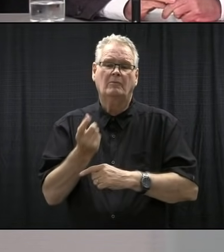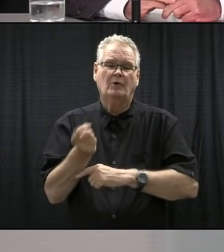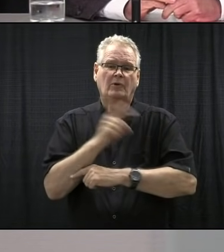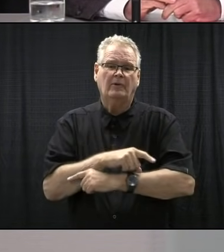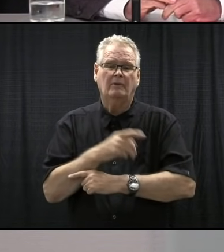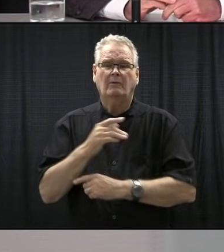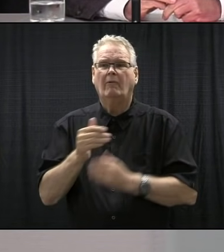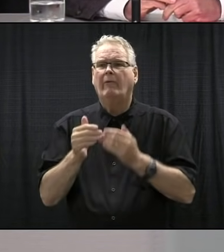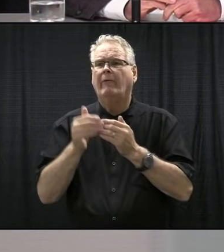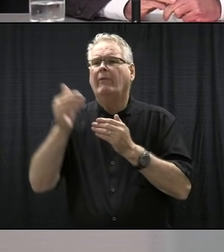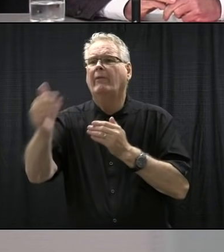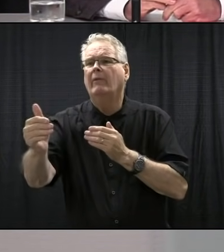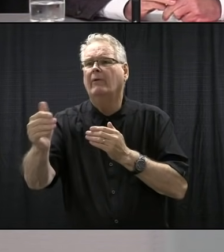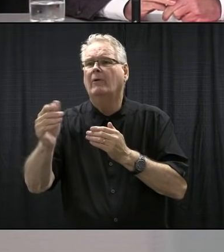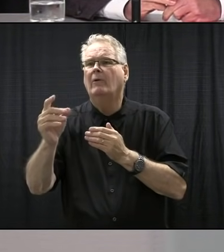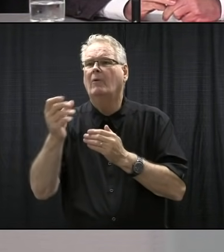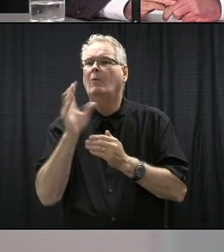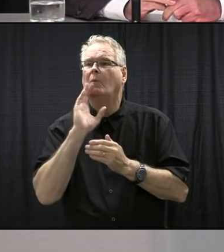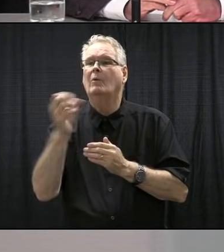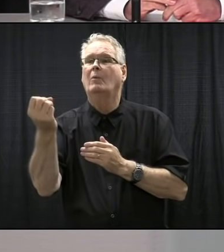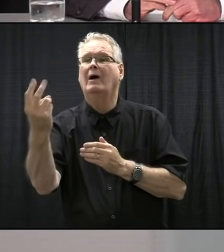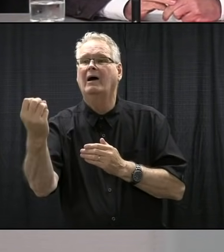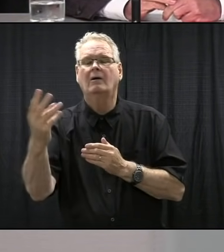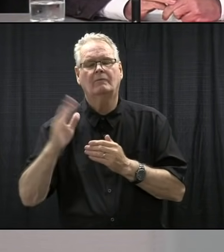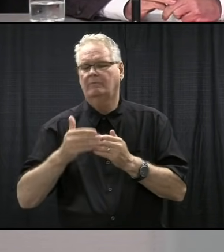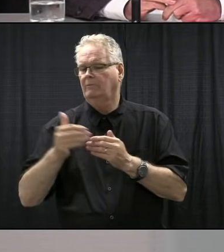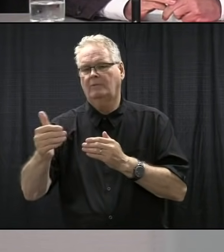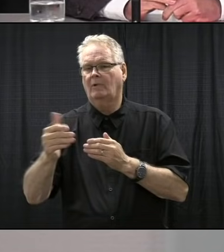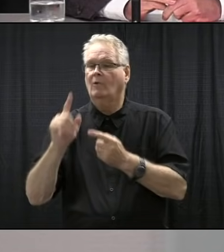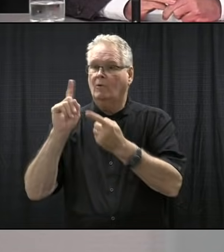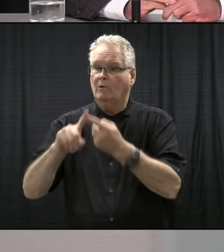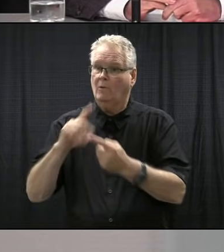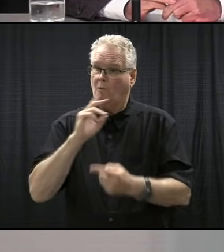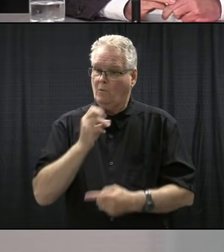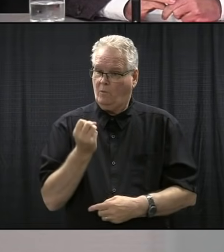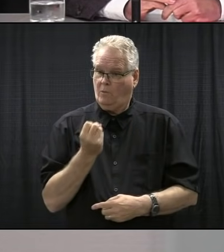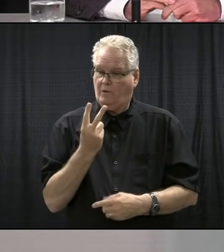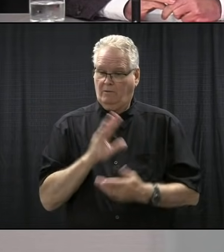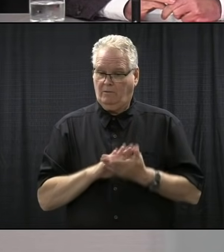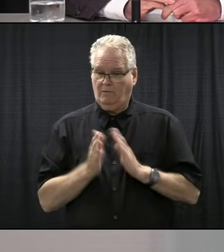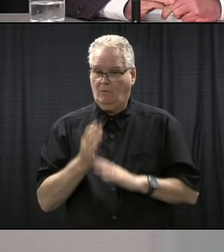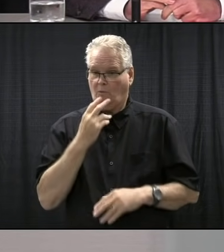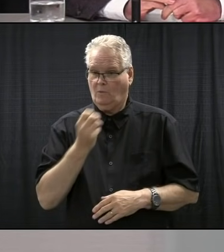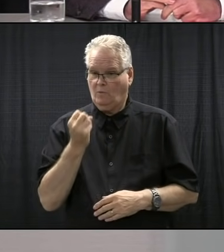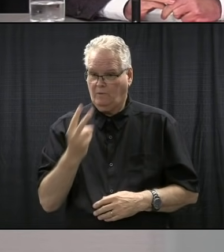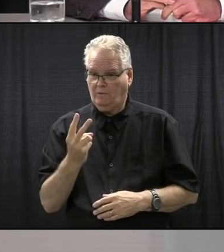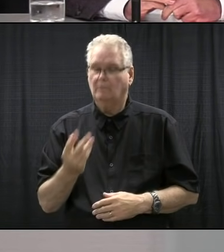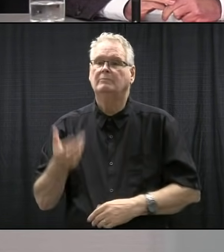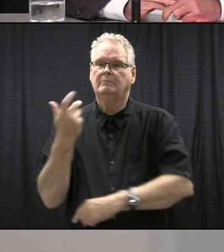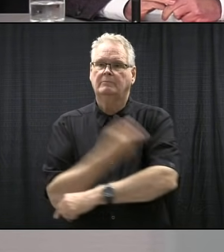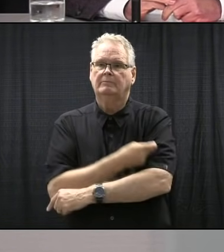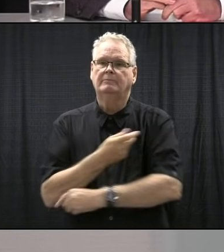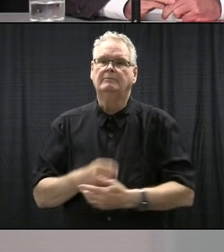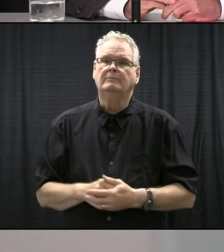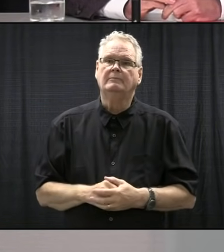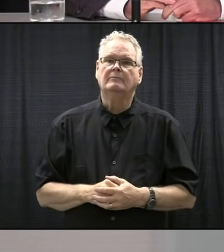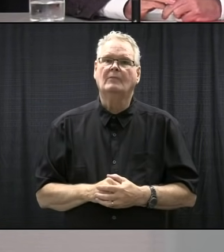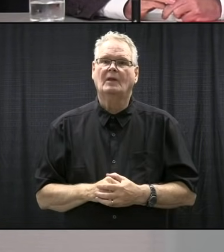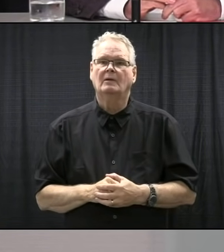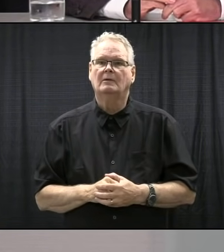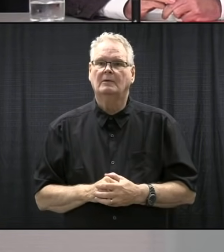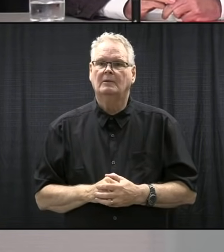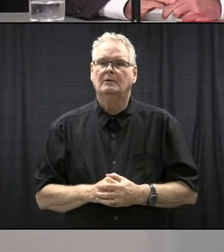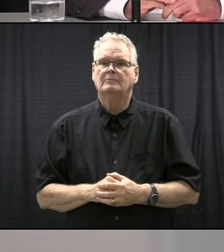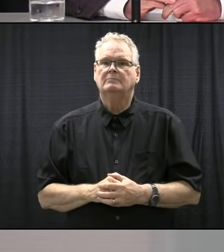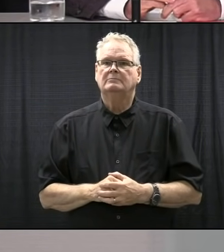to do booster shots for those who are higher risk or more likely for severe illness, vulnerable. Is the province looking to begin to introduce